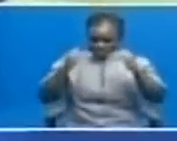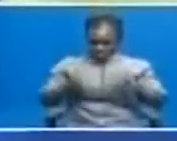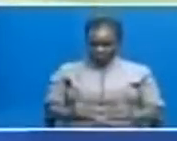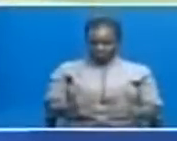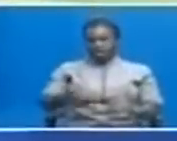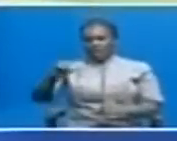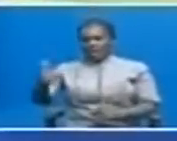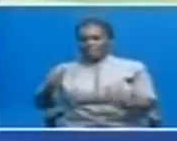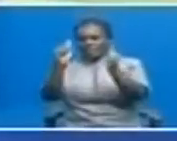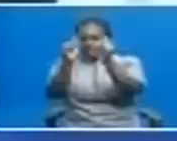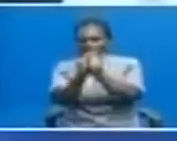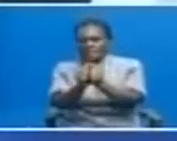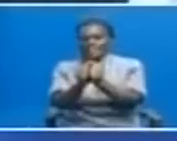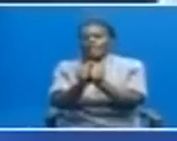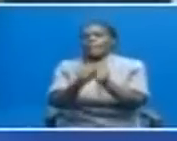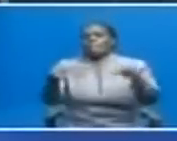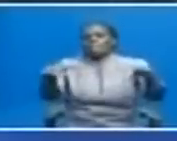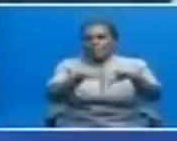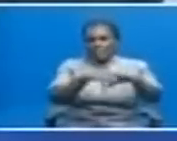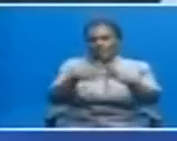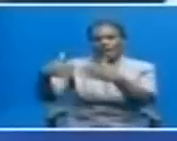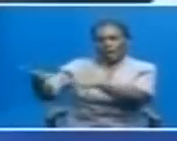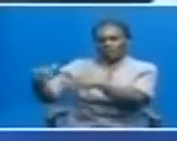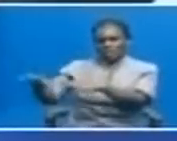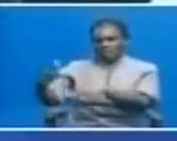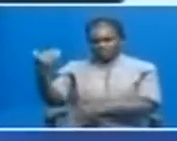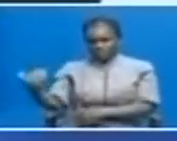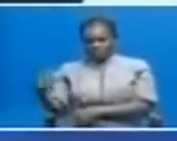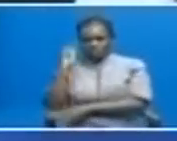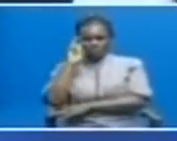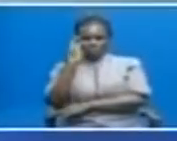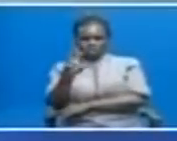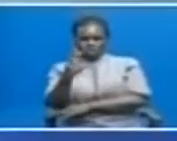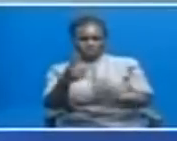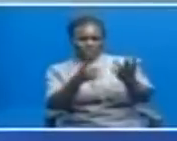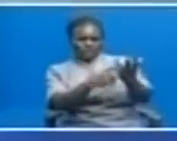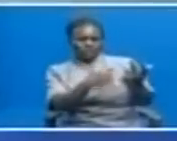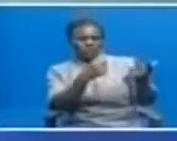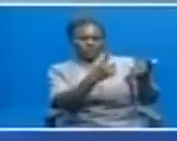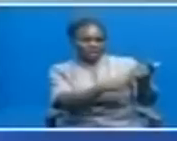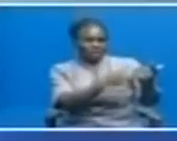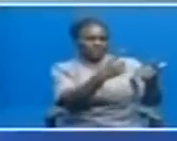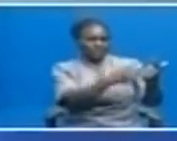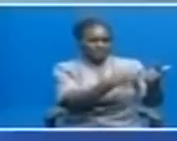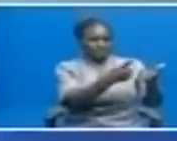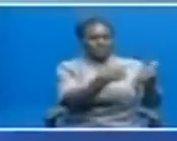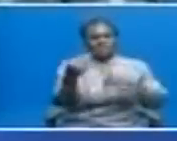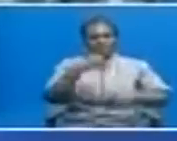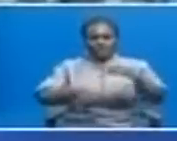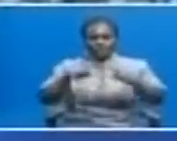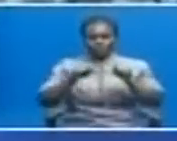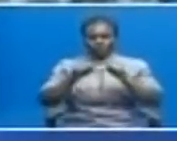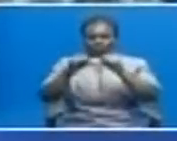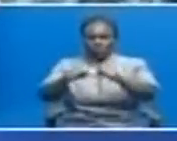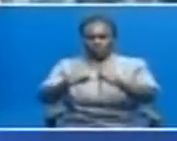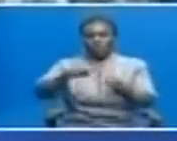for the other 10 cabinet members. Outside, the students watch the tiling as the election of student leaders continues.